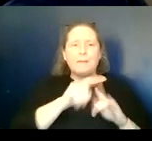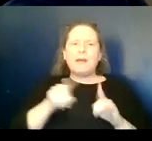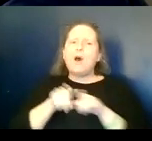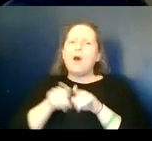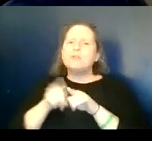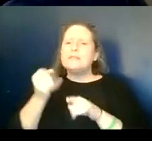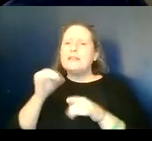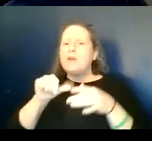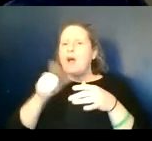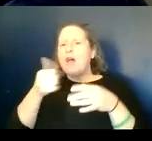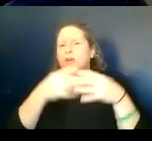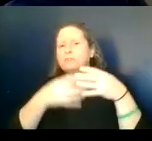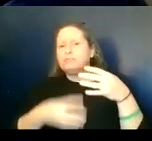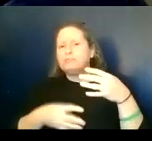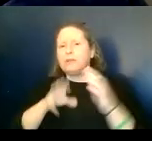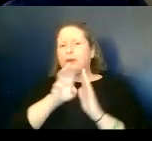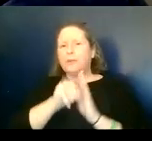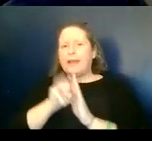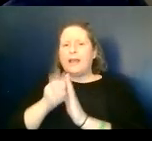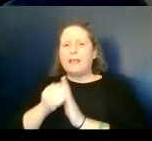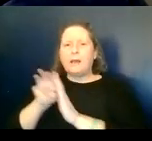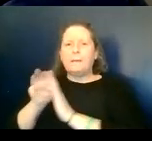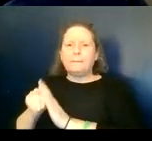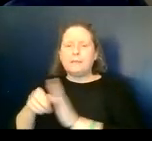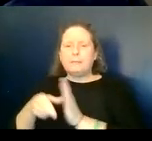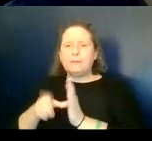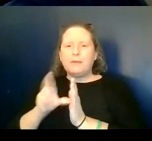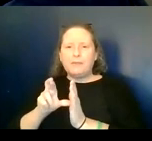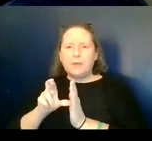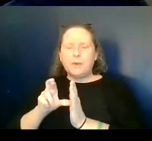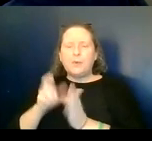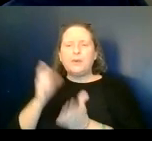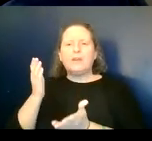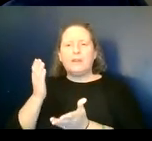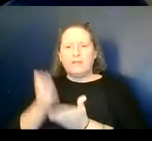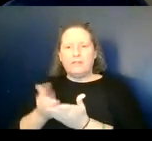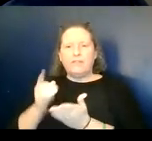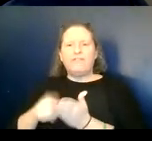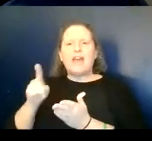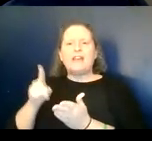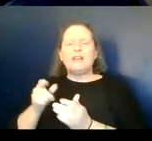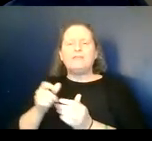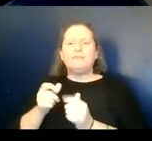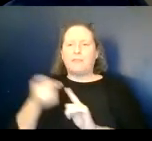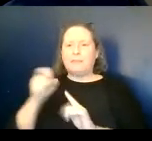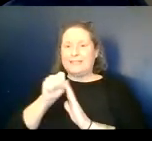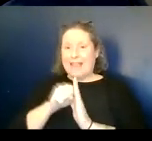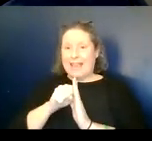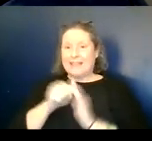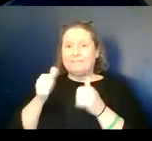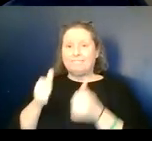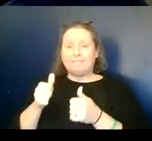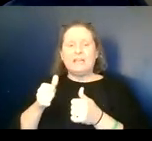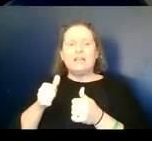several other curriculums that have been reviewed and vetted by the state. Next, we have the Illinois Self-Advocacy